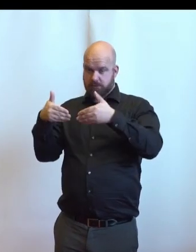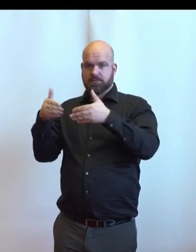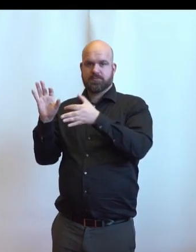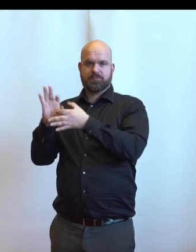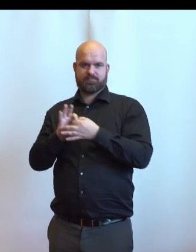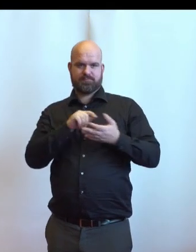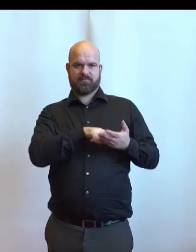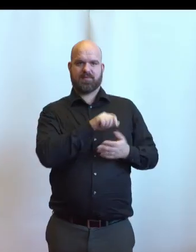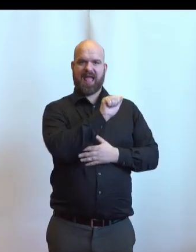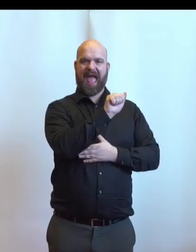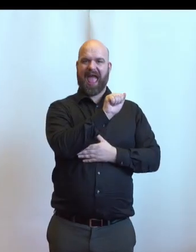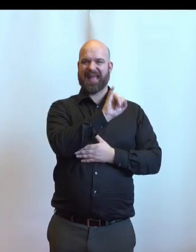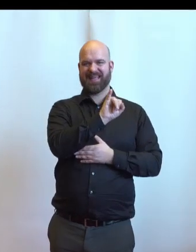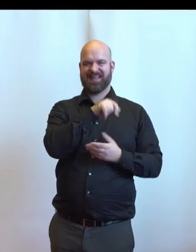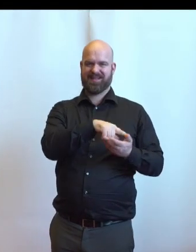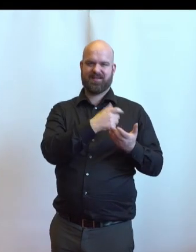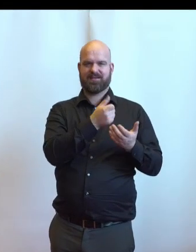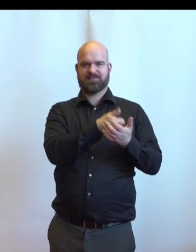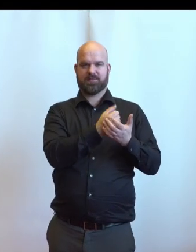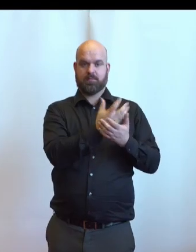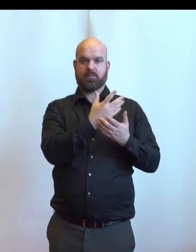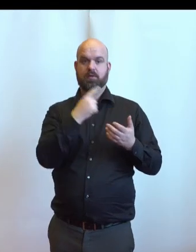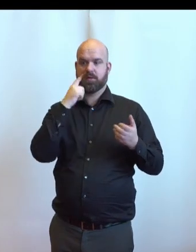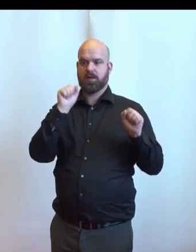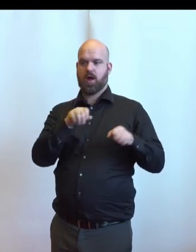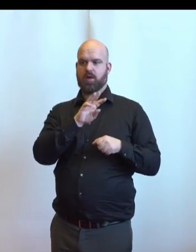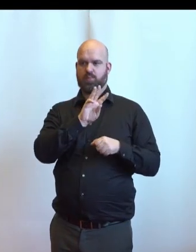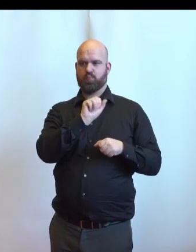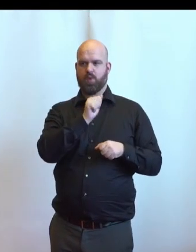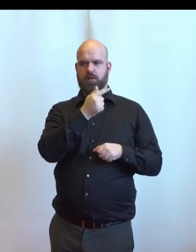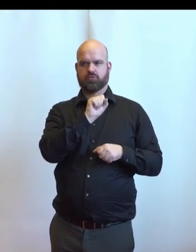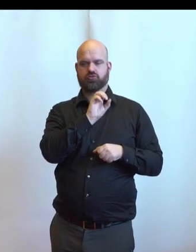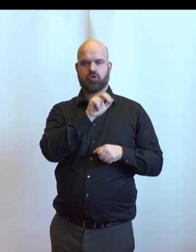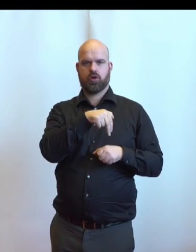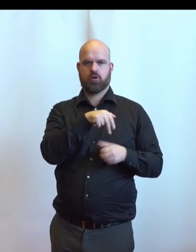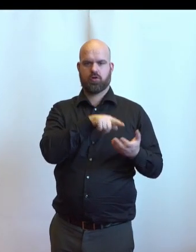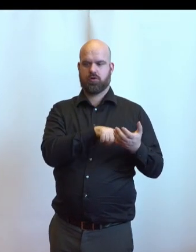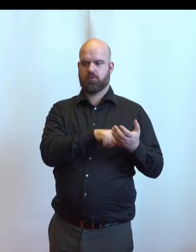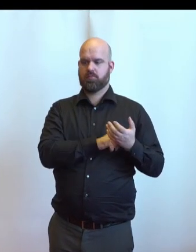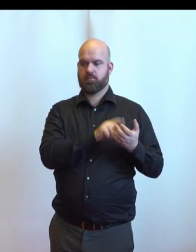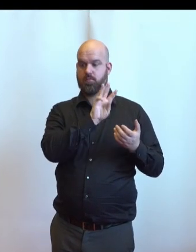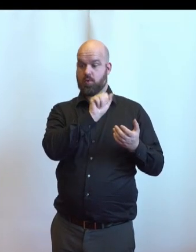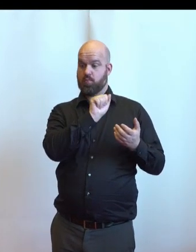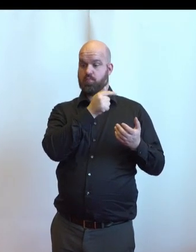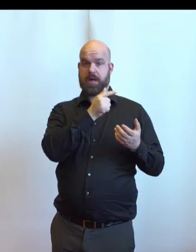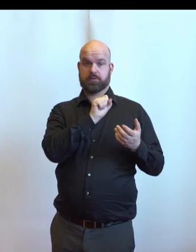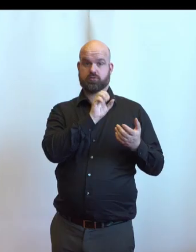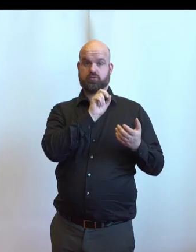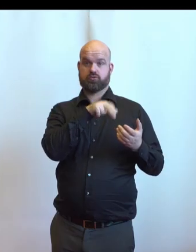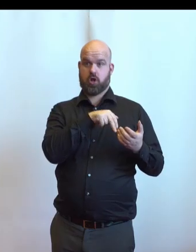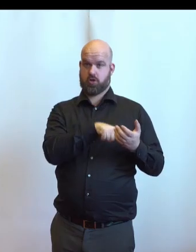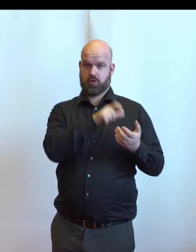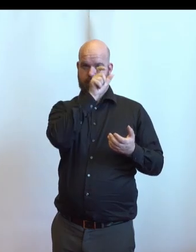to create what we call a language simplifier, which basically, as you know, clearly highlights the